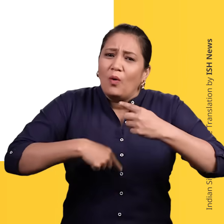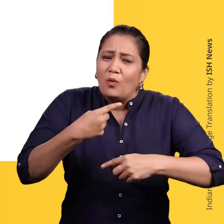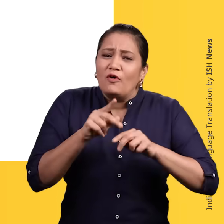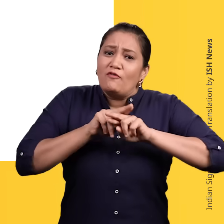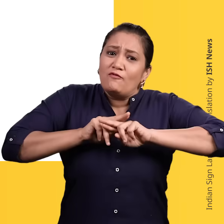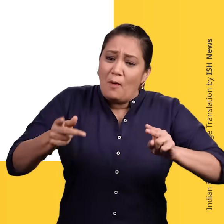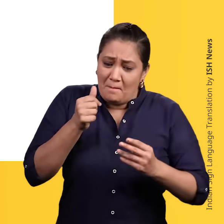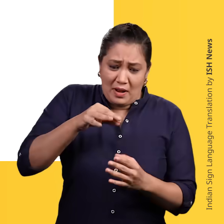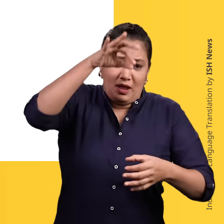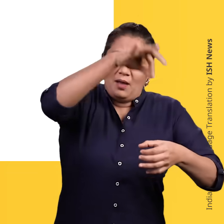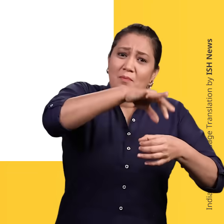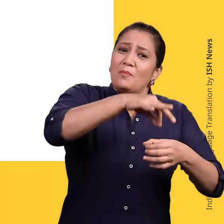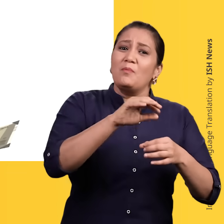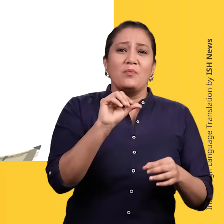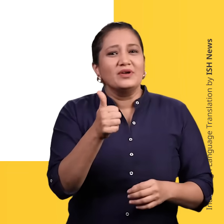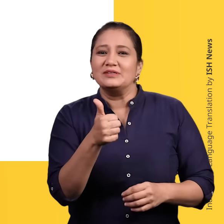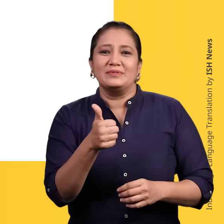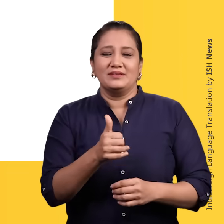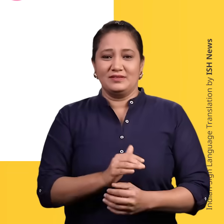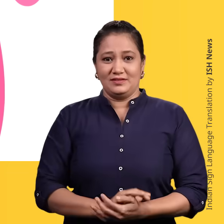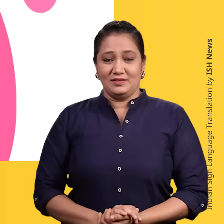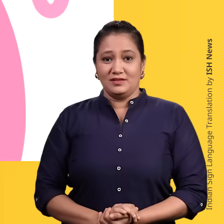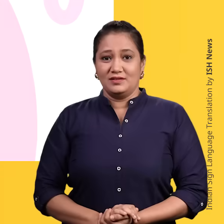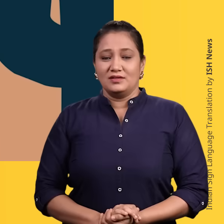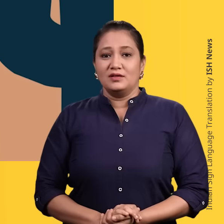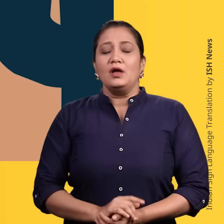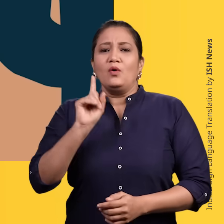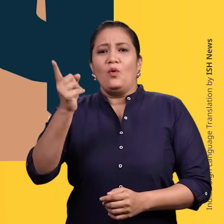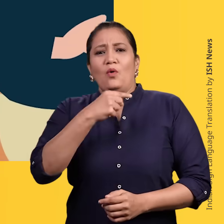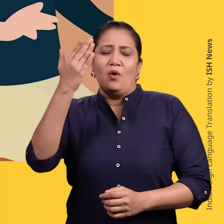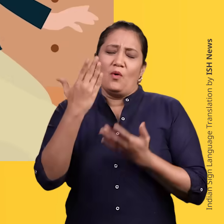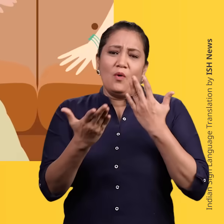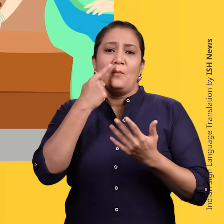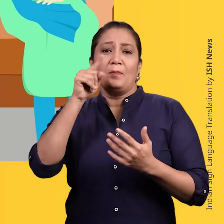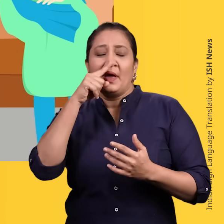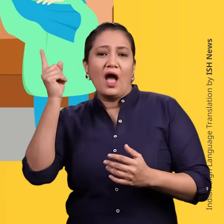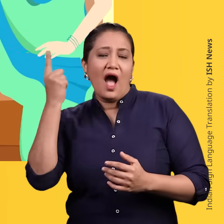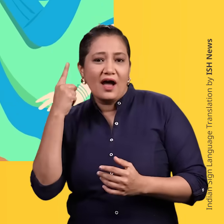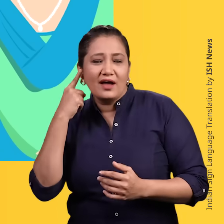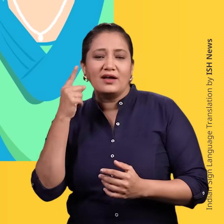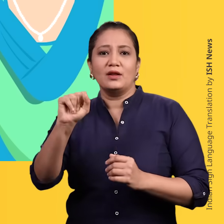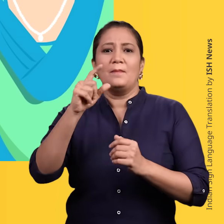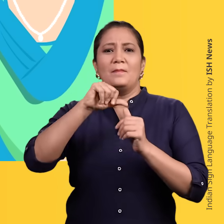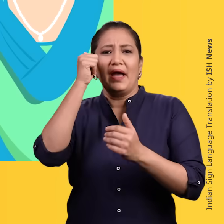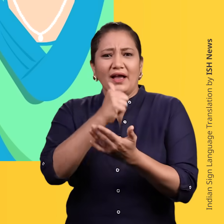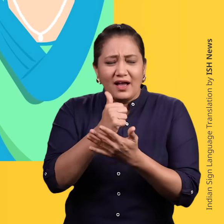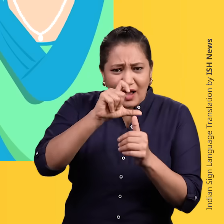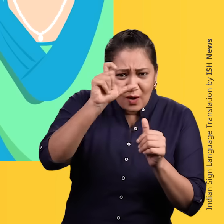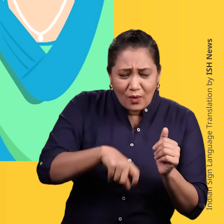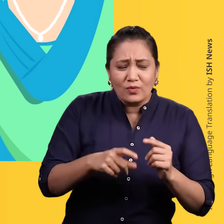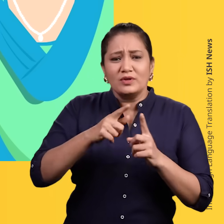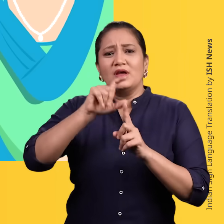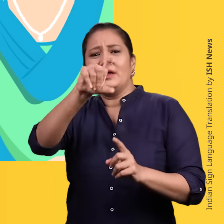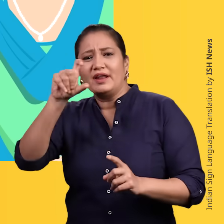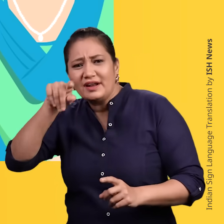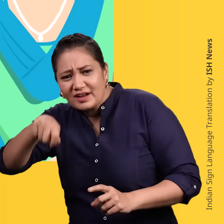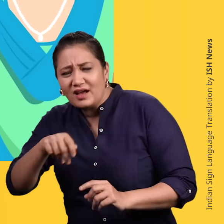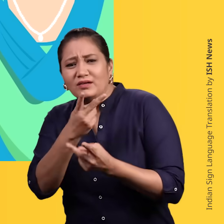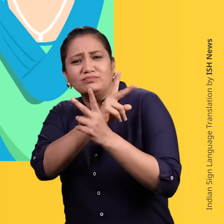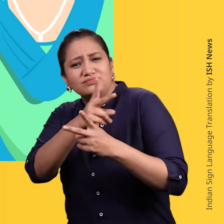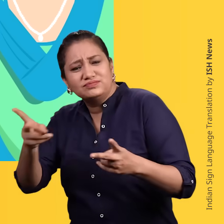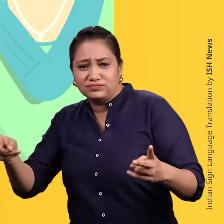we cannot keep all our money in a piggy bank. You must have heard your parents talking about bank accounts, credit